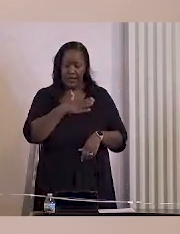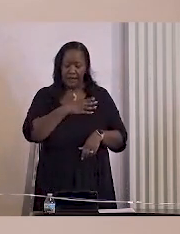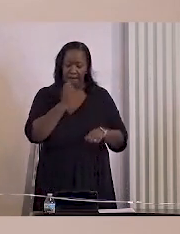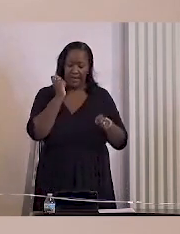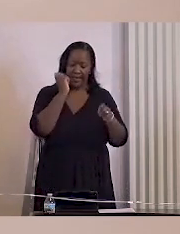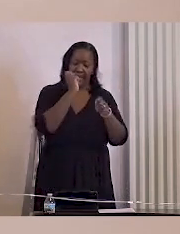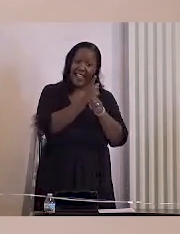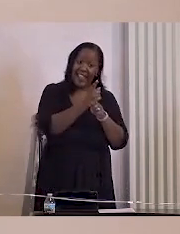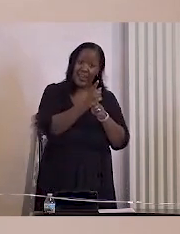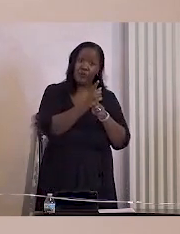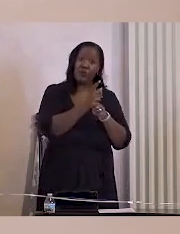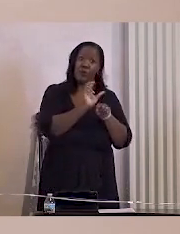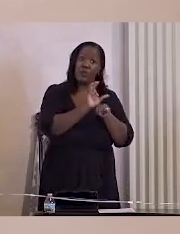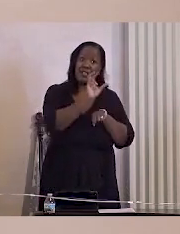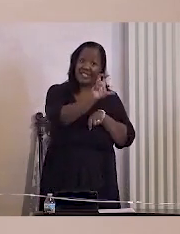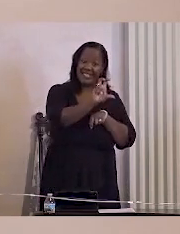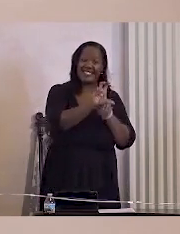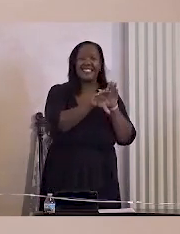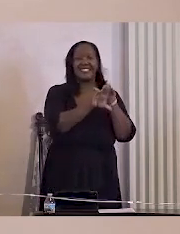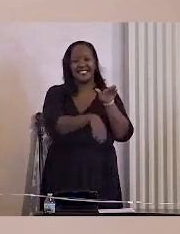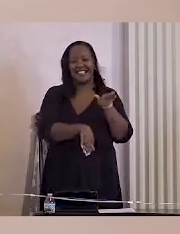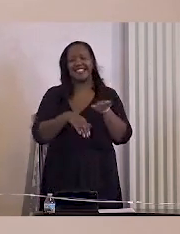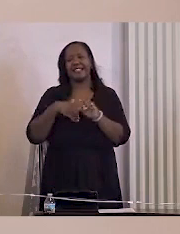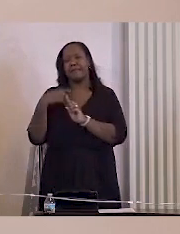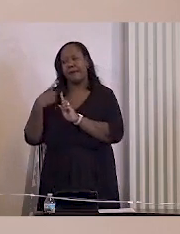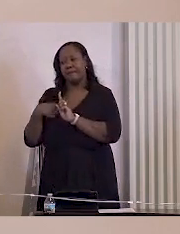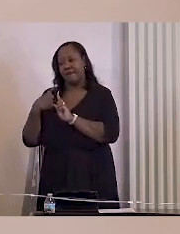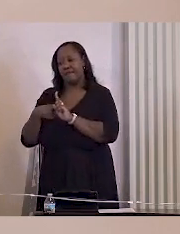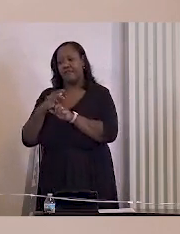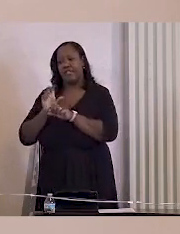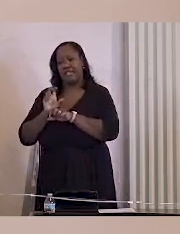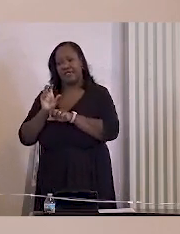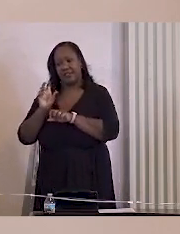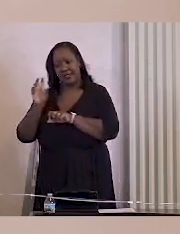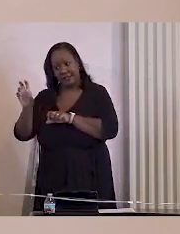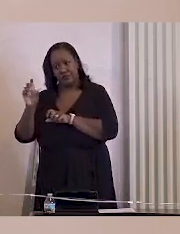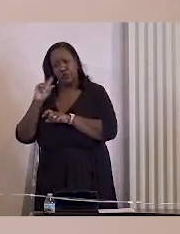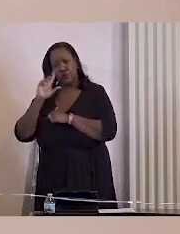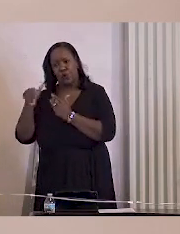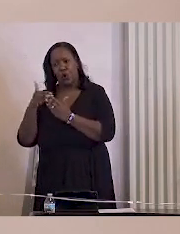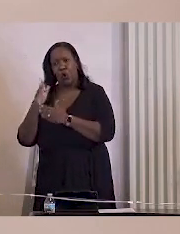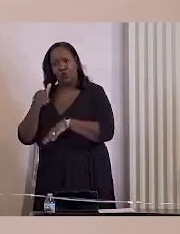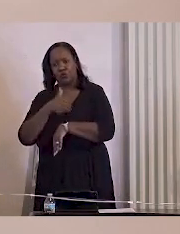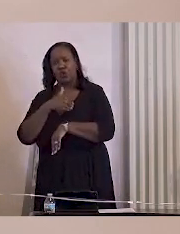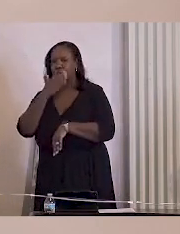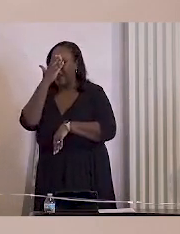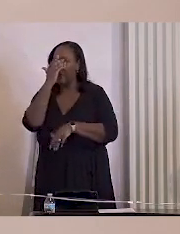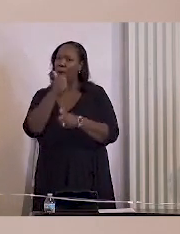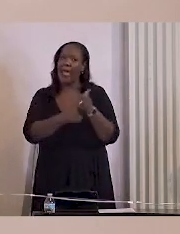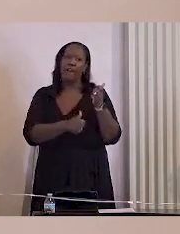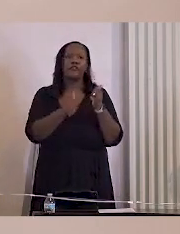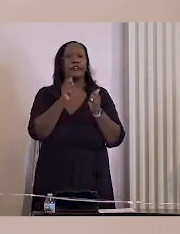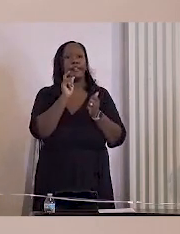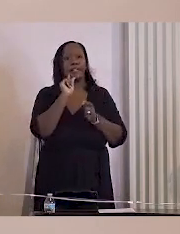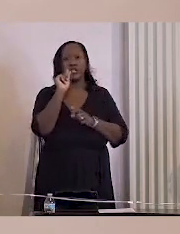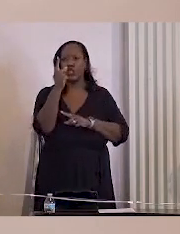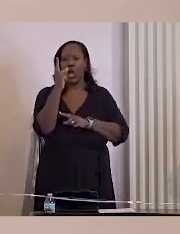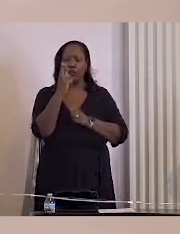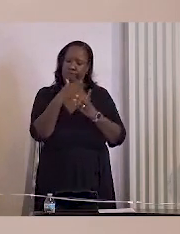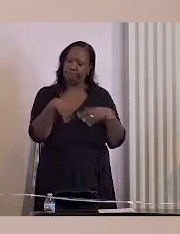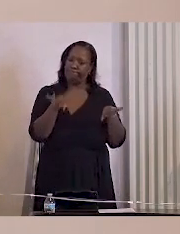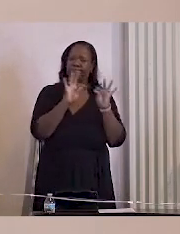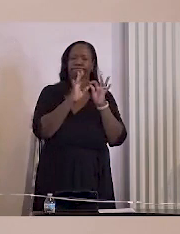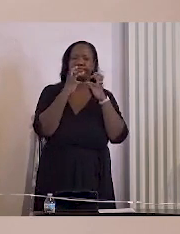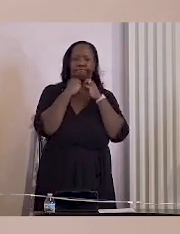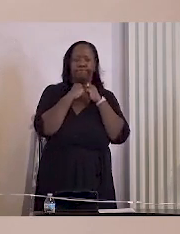monthly gift to All Souls, but I know that every dollar counts. I attend Alumni Association happy hours when